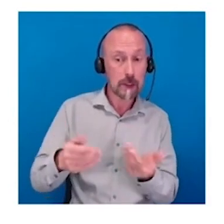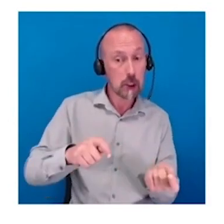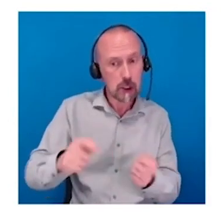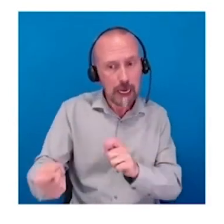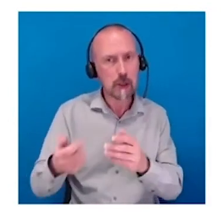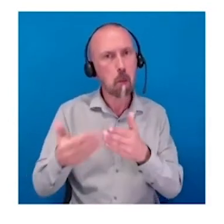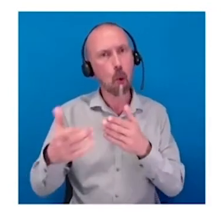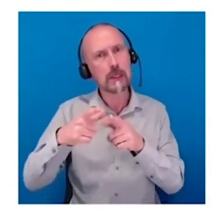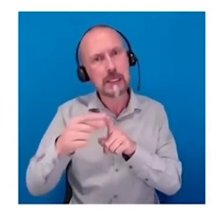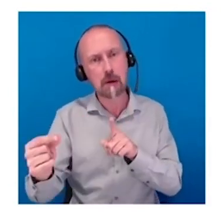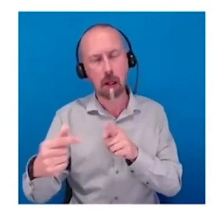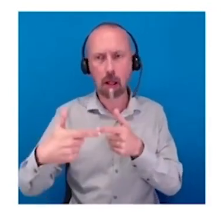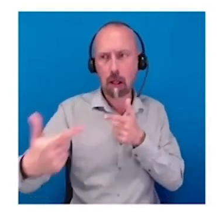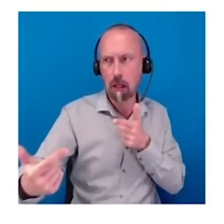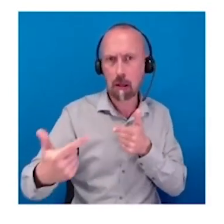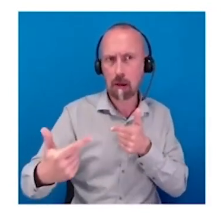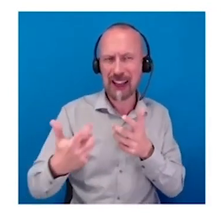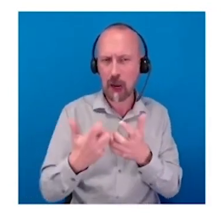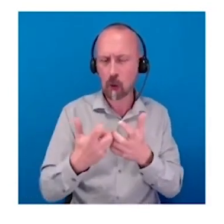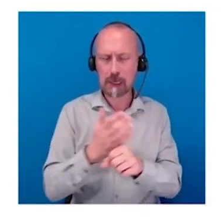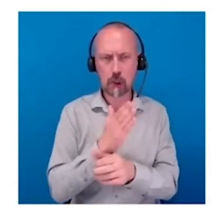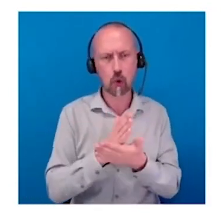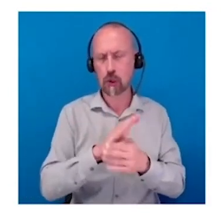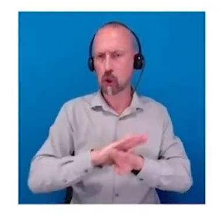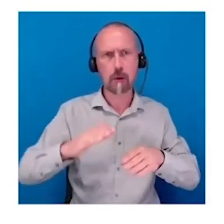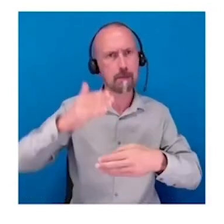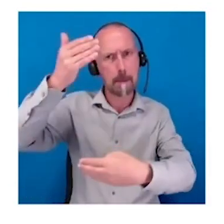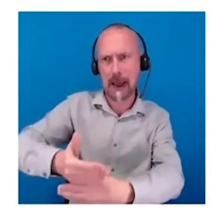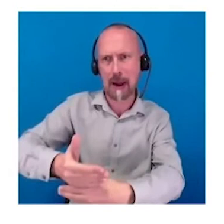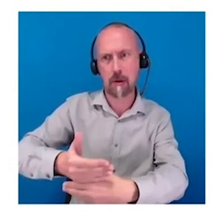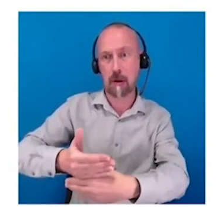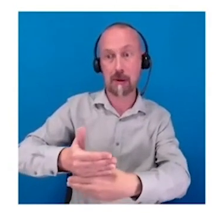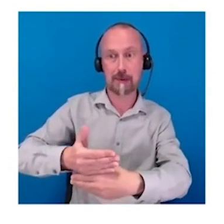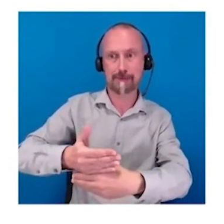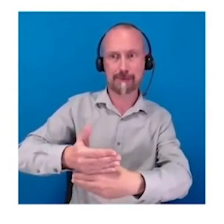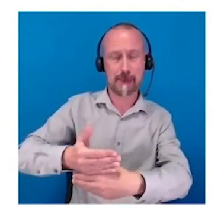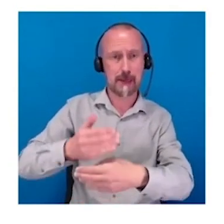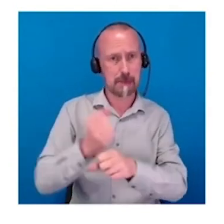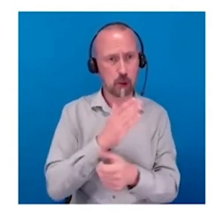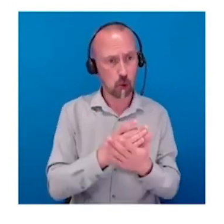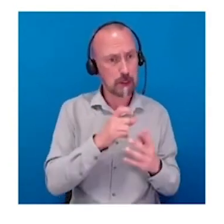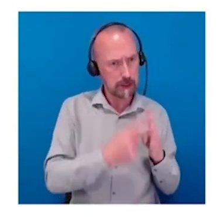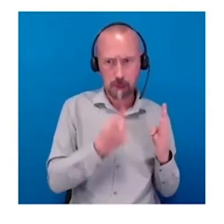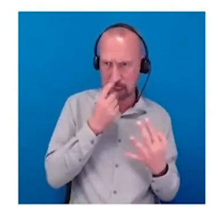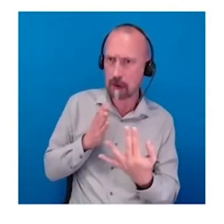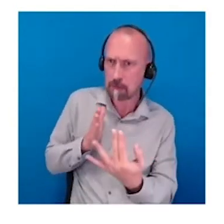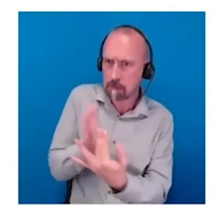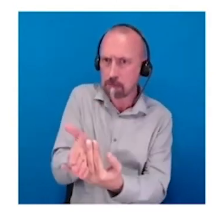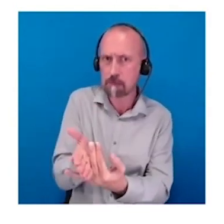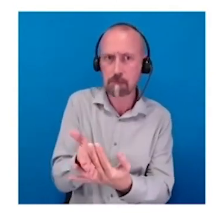do we make sure that we don't create new barriers for disabled people, and make sure that disabled people are able to